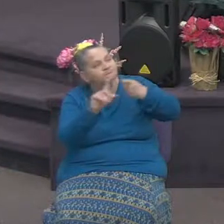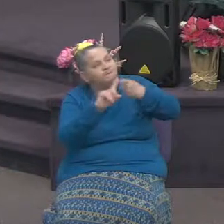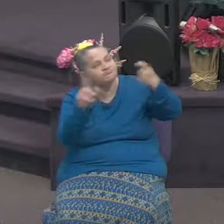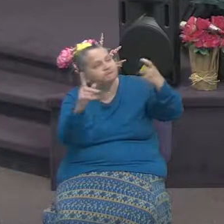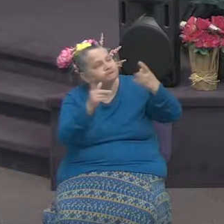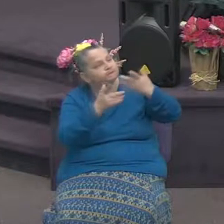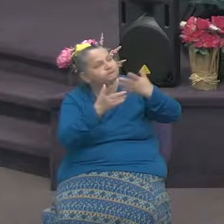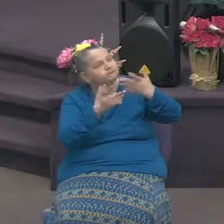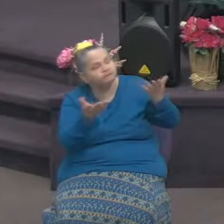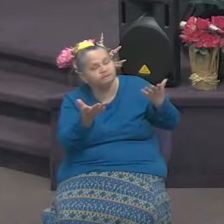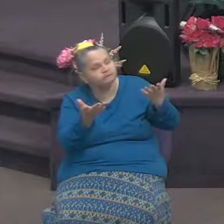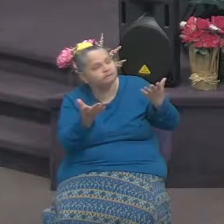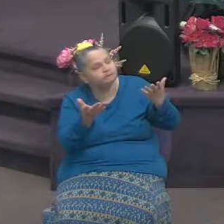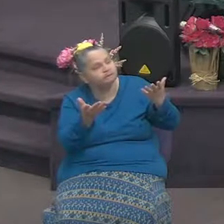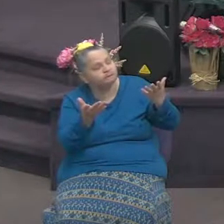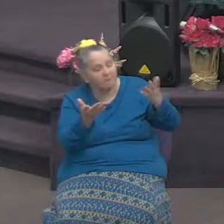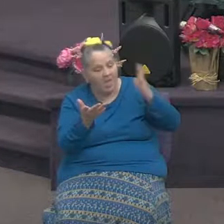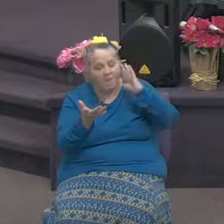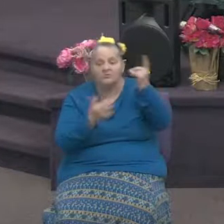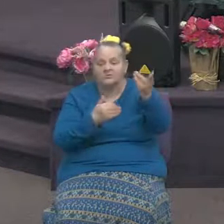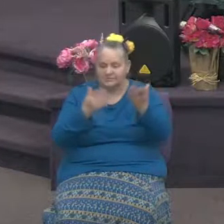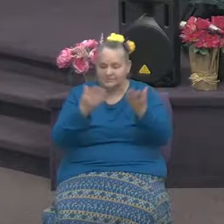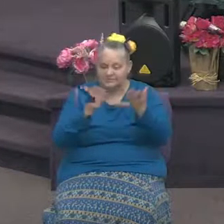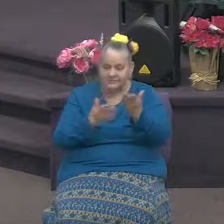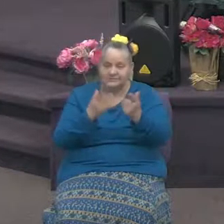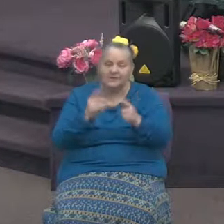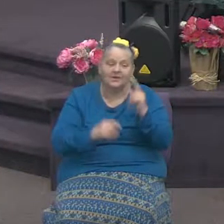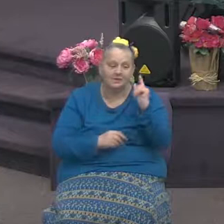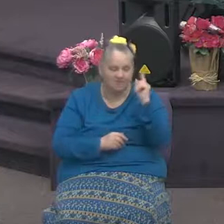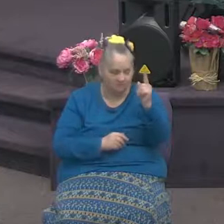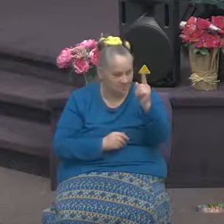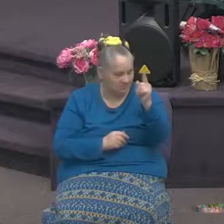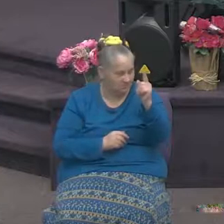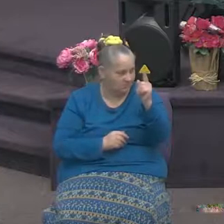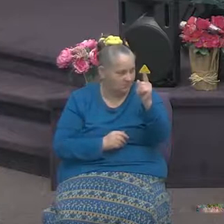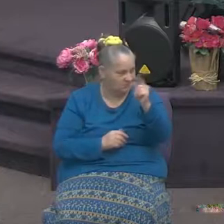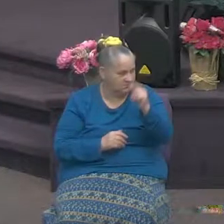this, I will serve you.